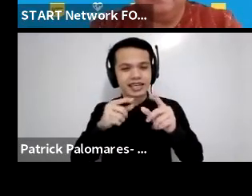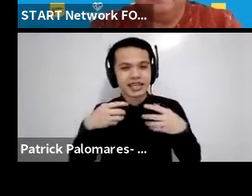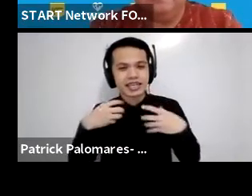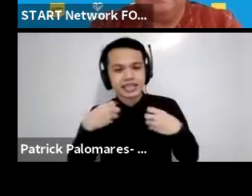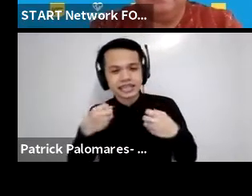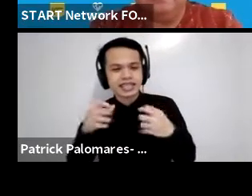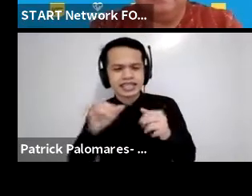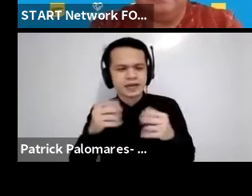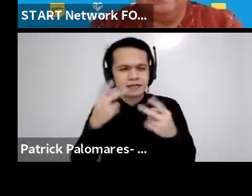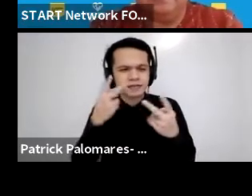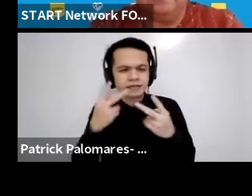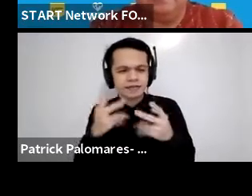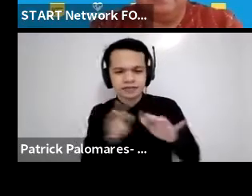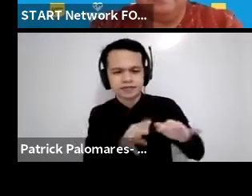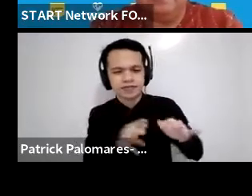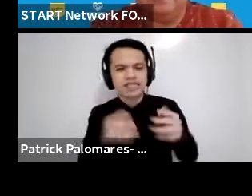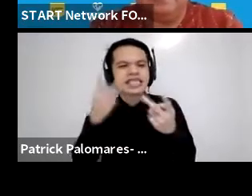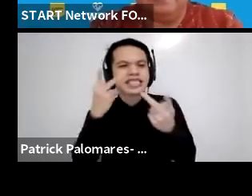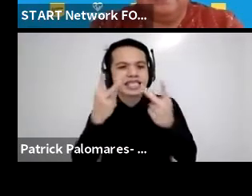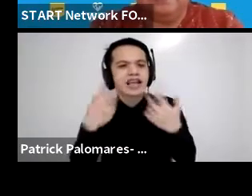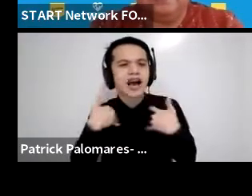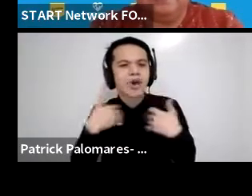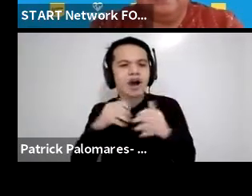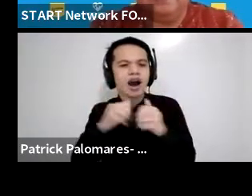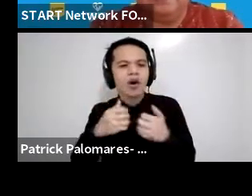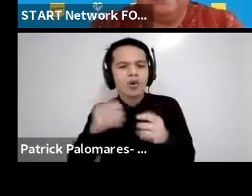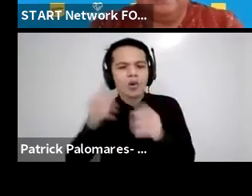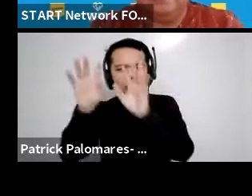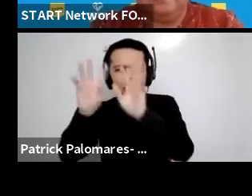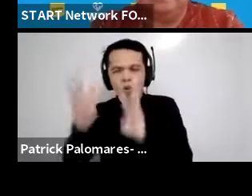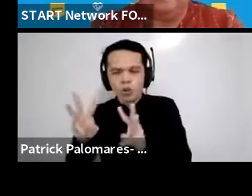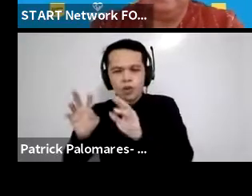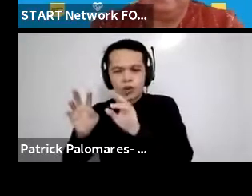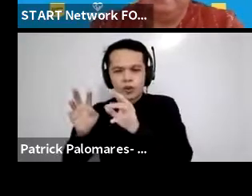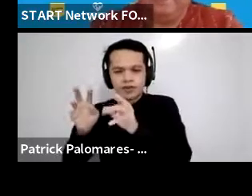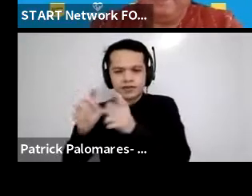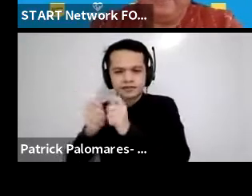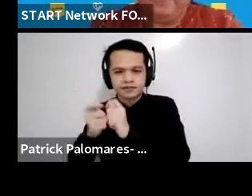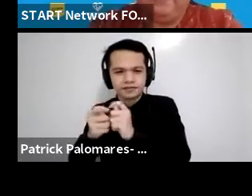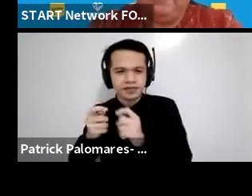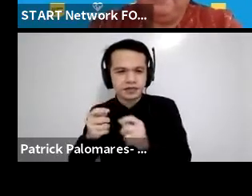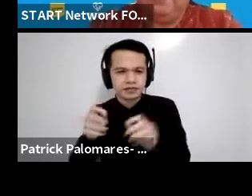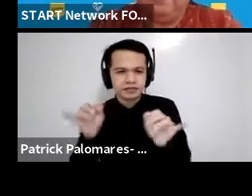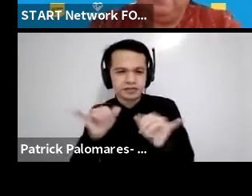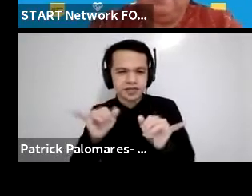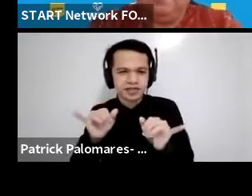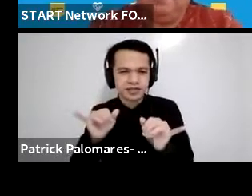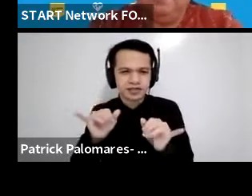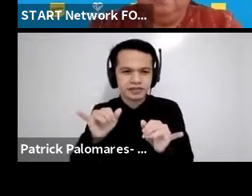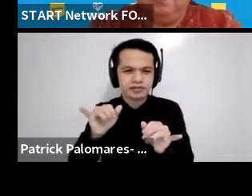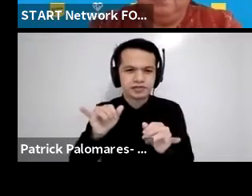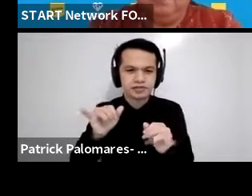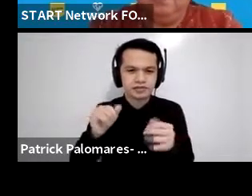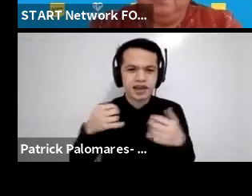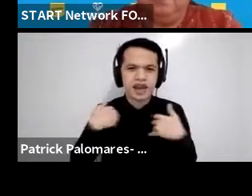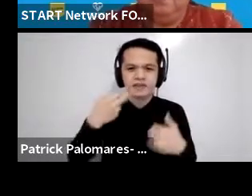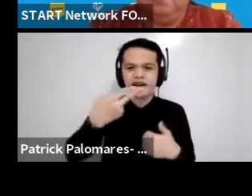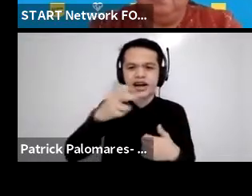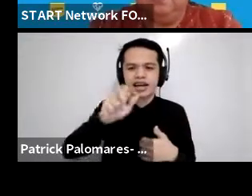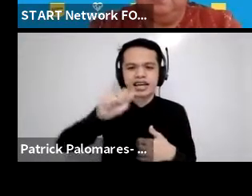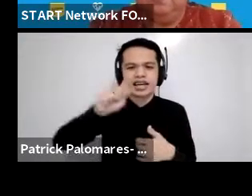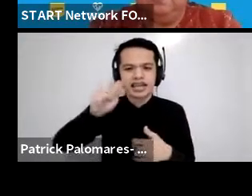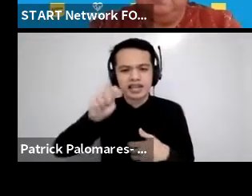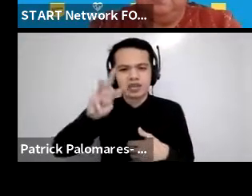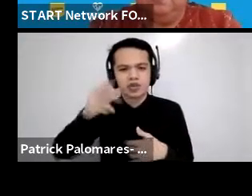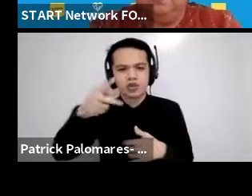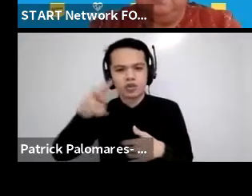also seeing, how climate, for example, the incidence of heat waves, is affecting or